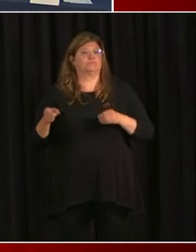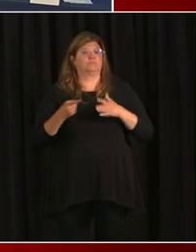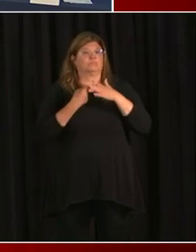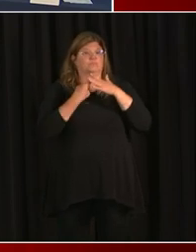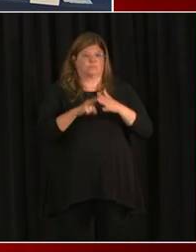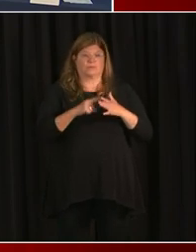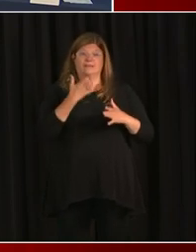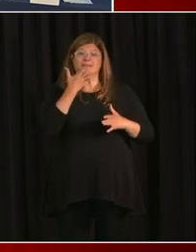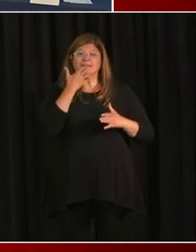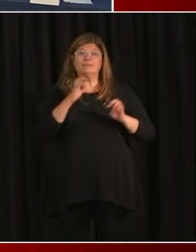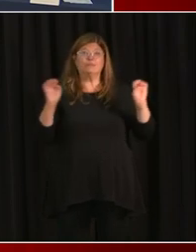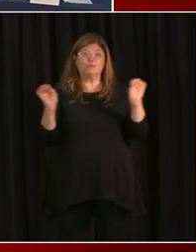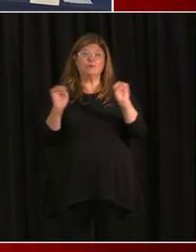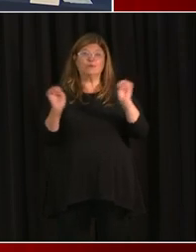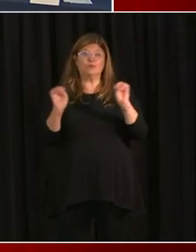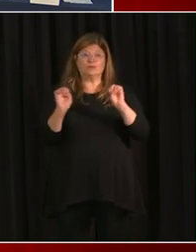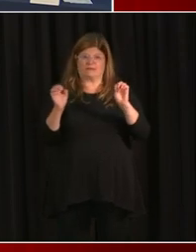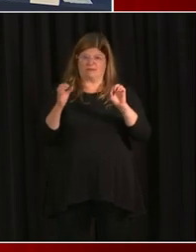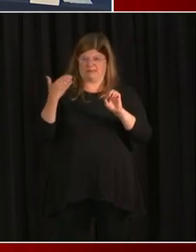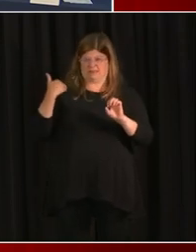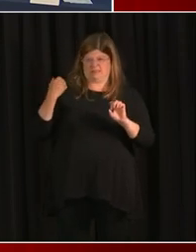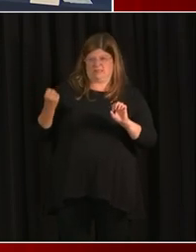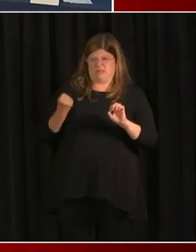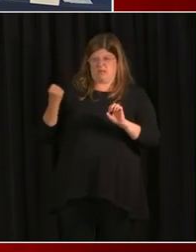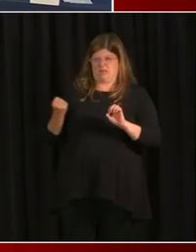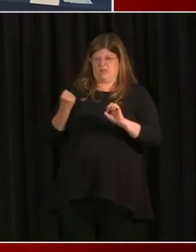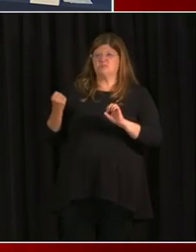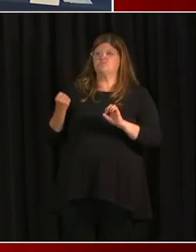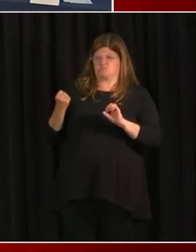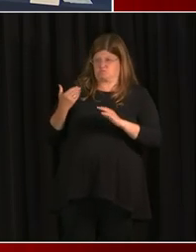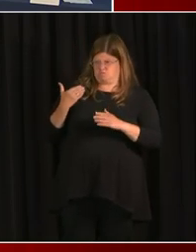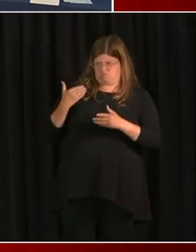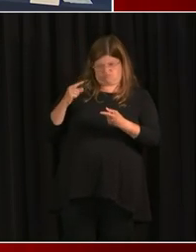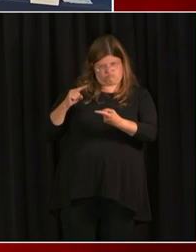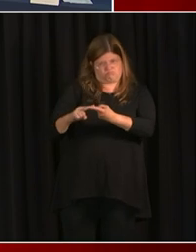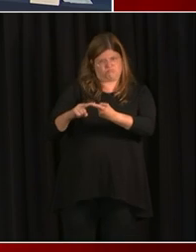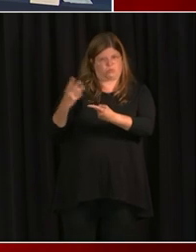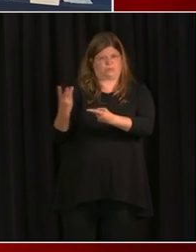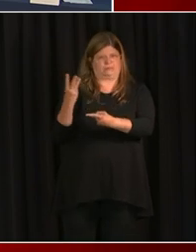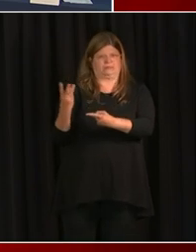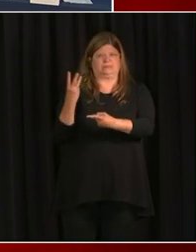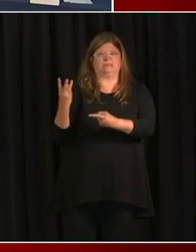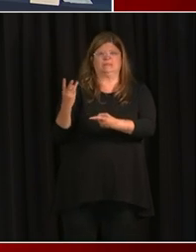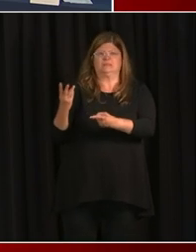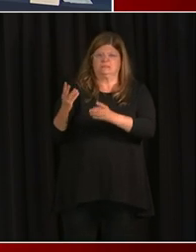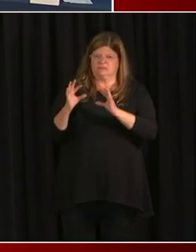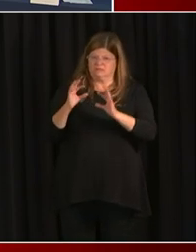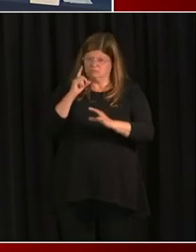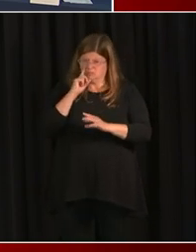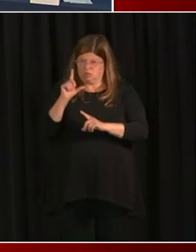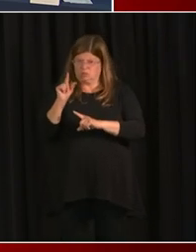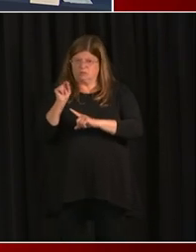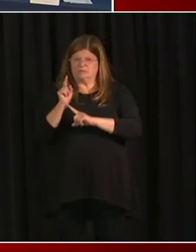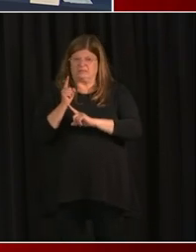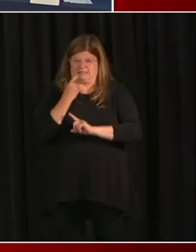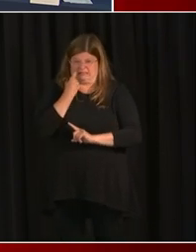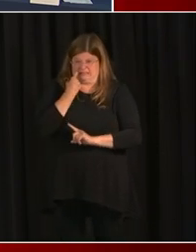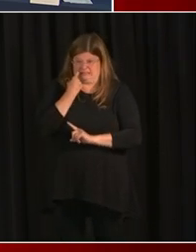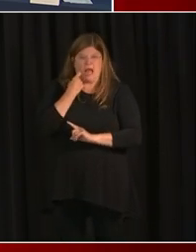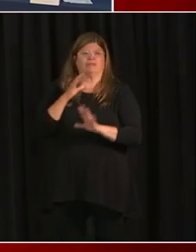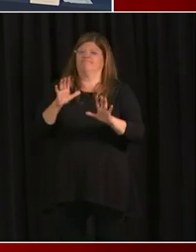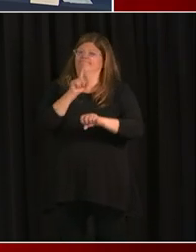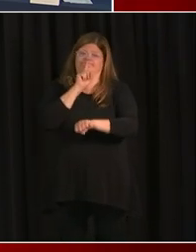emergency on Saturday. That will run through Wednesday. As of about 20 minutes ago, we